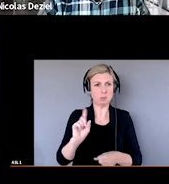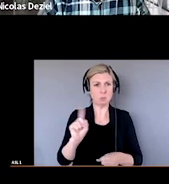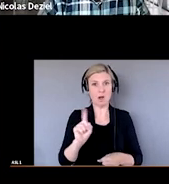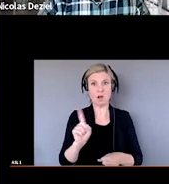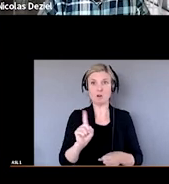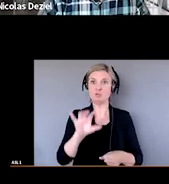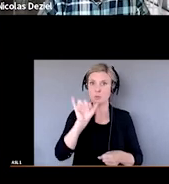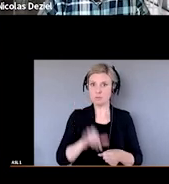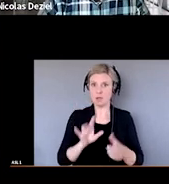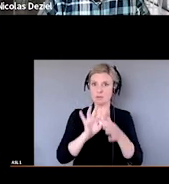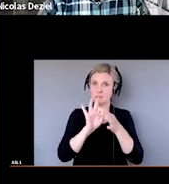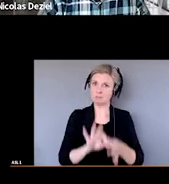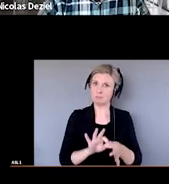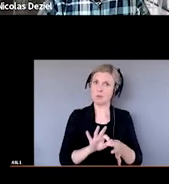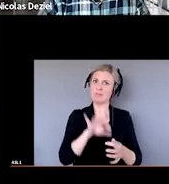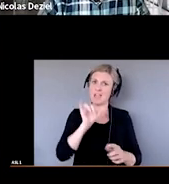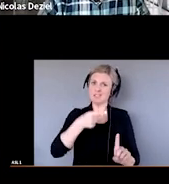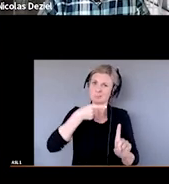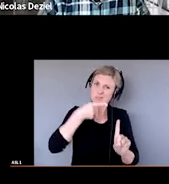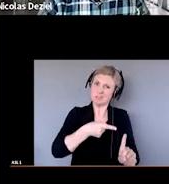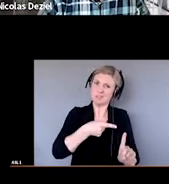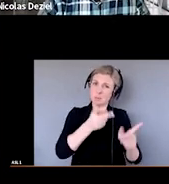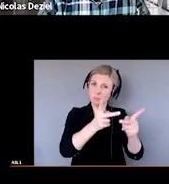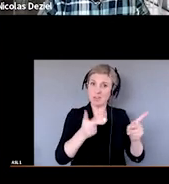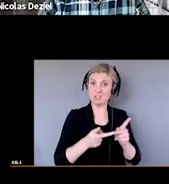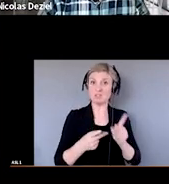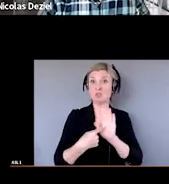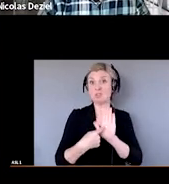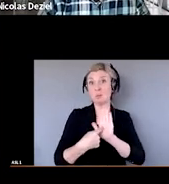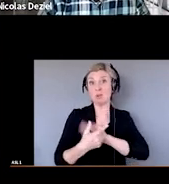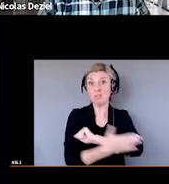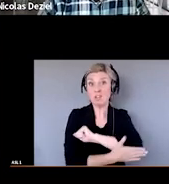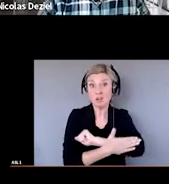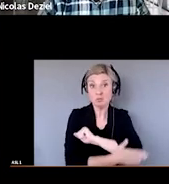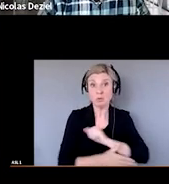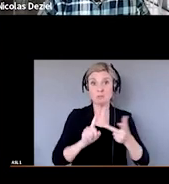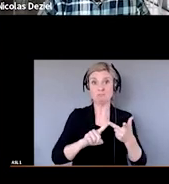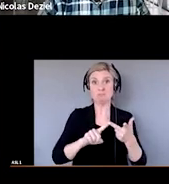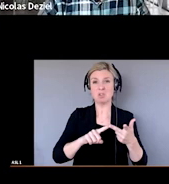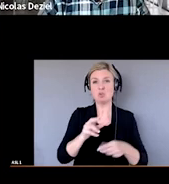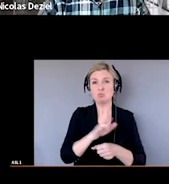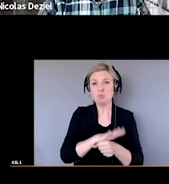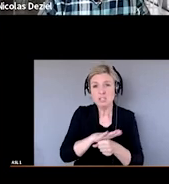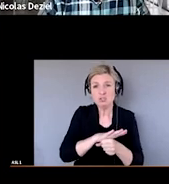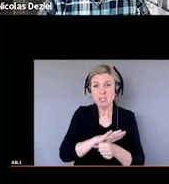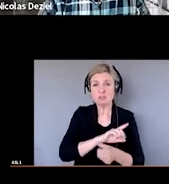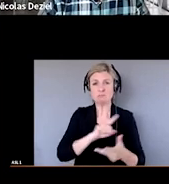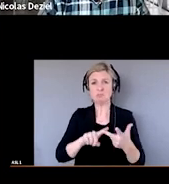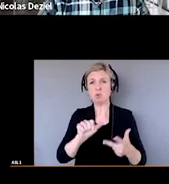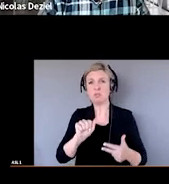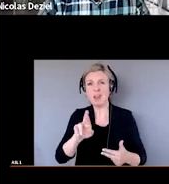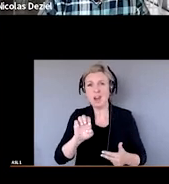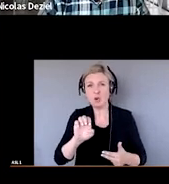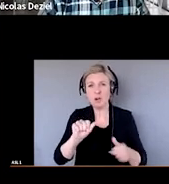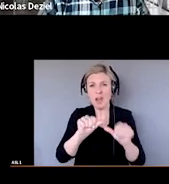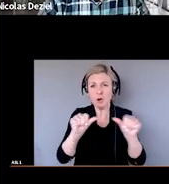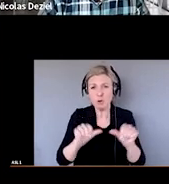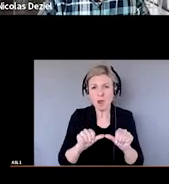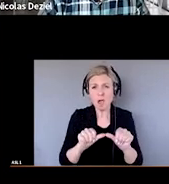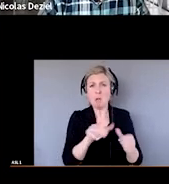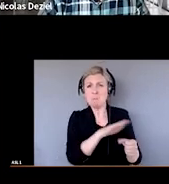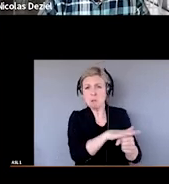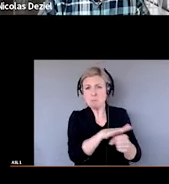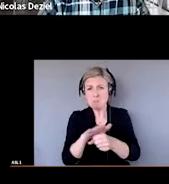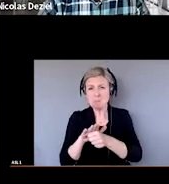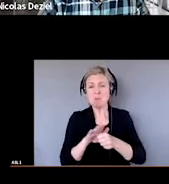service to a given place. It could be a country, a region, or an area. It informs consumers of characteristics